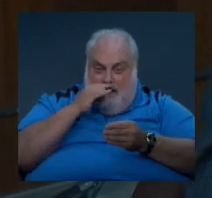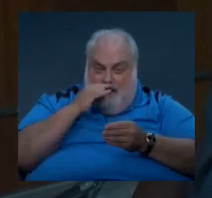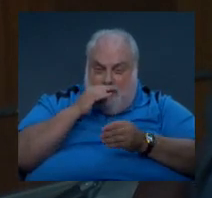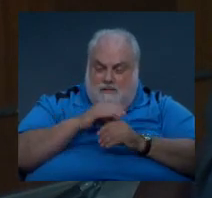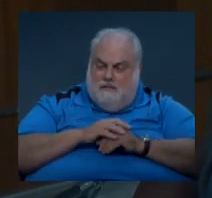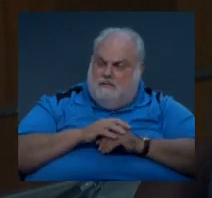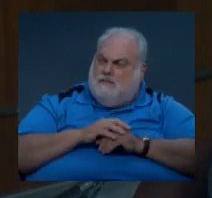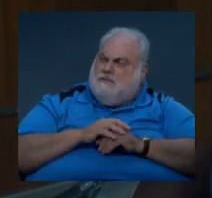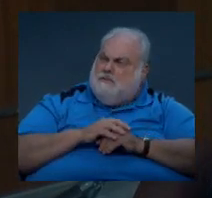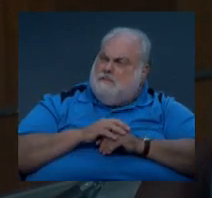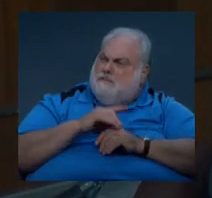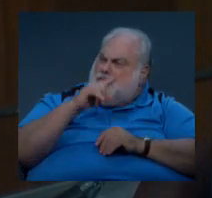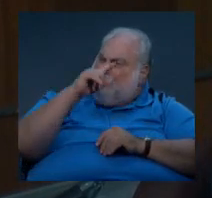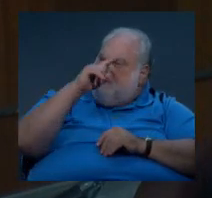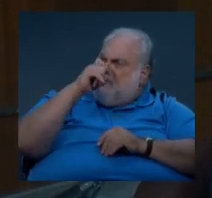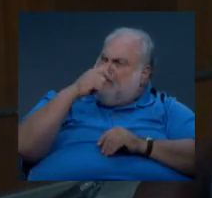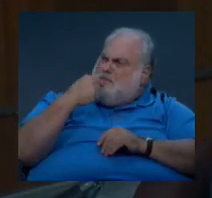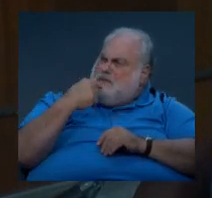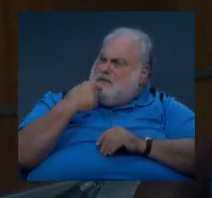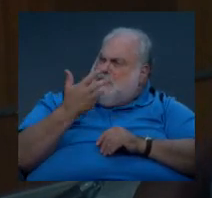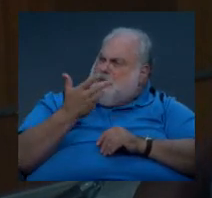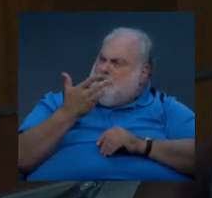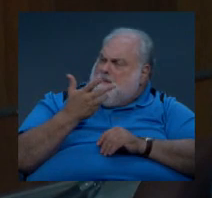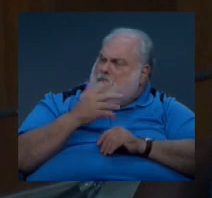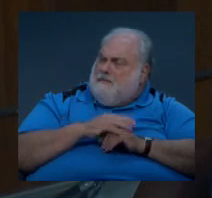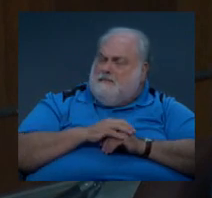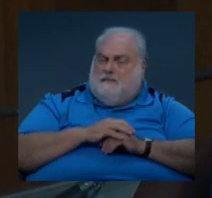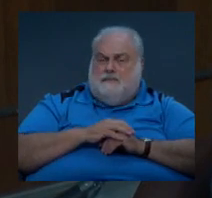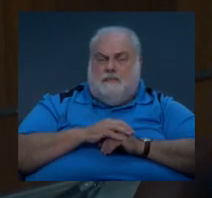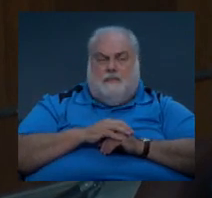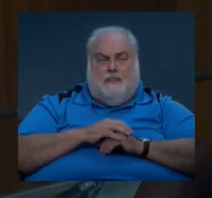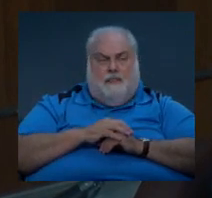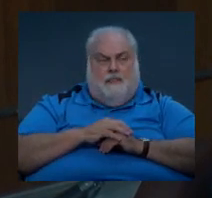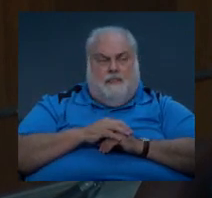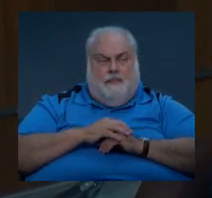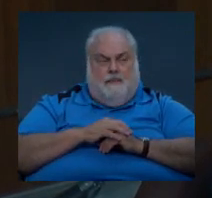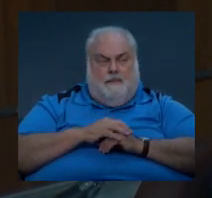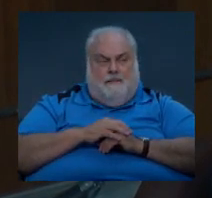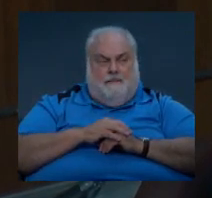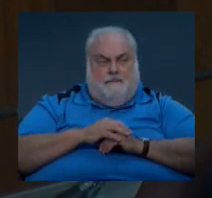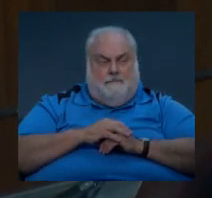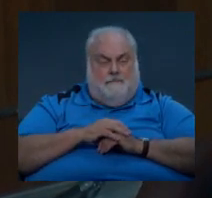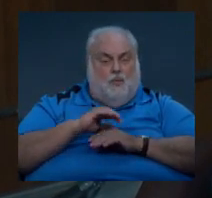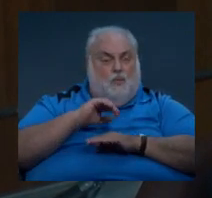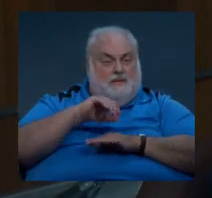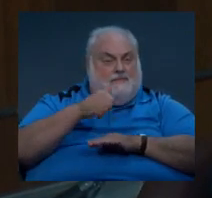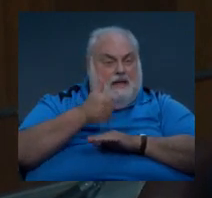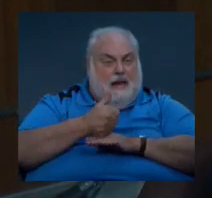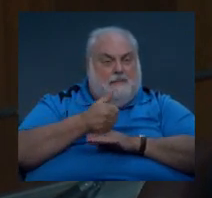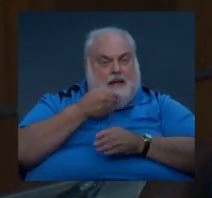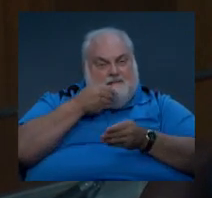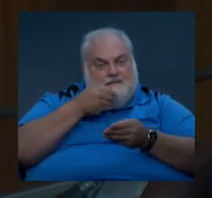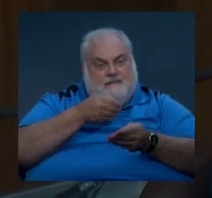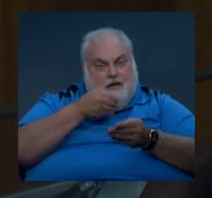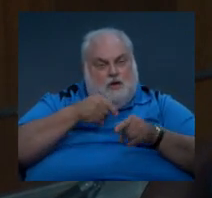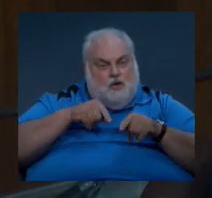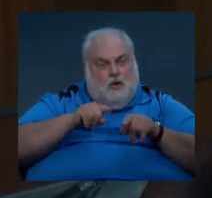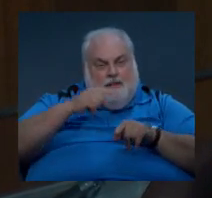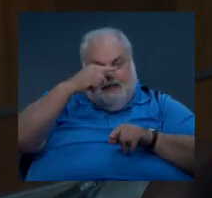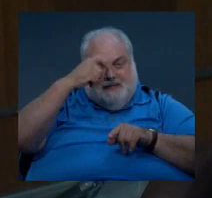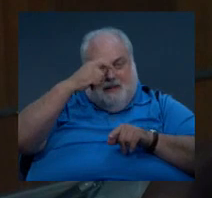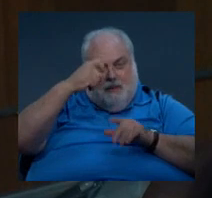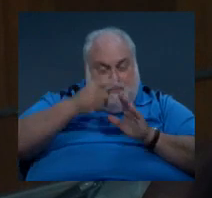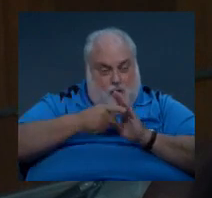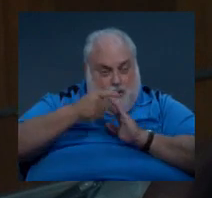understand your question. Well, what I'm trying to figure out is, we set up meals for these kids that are in the summer playground